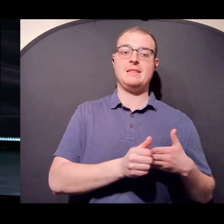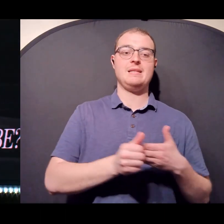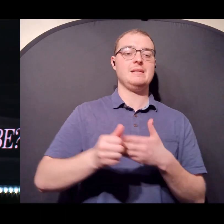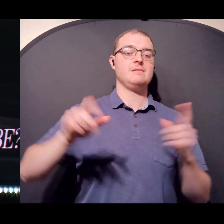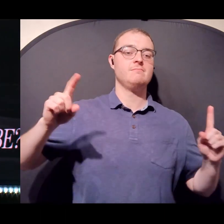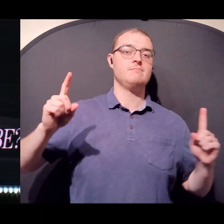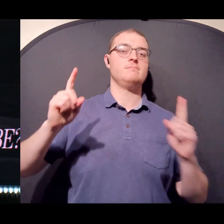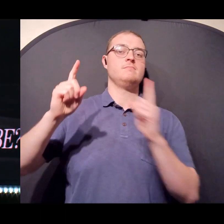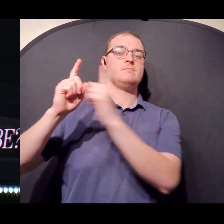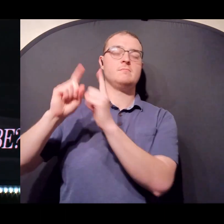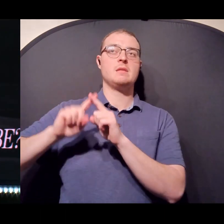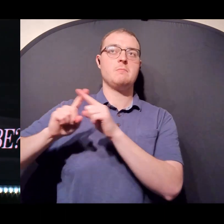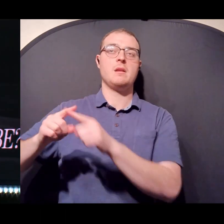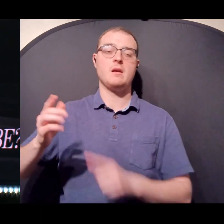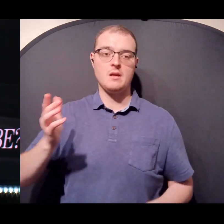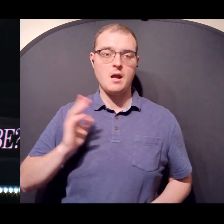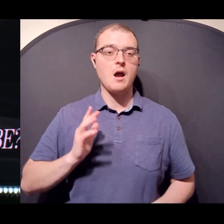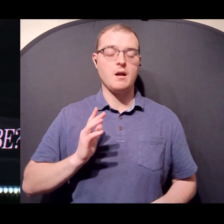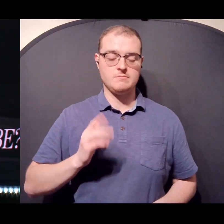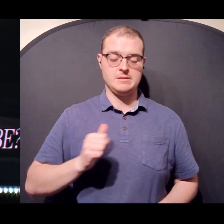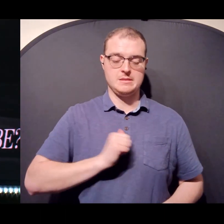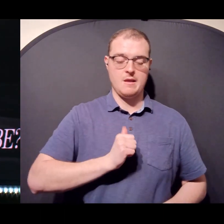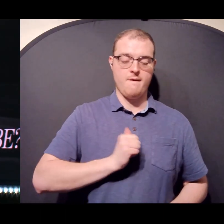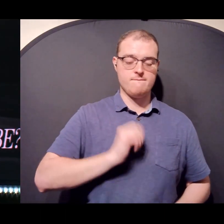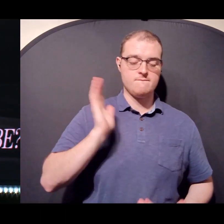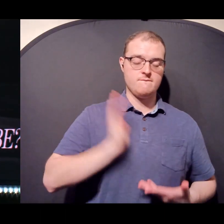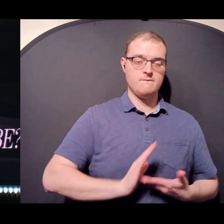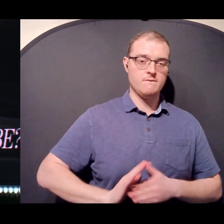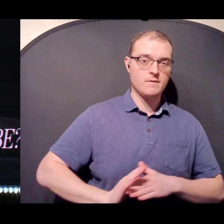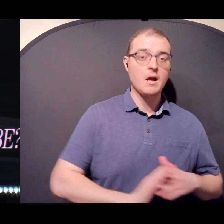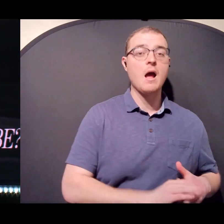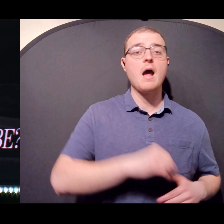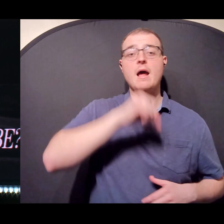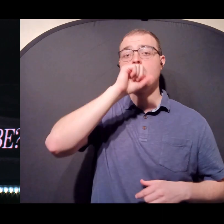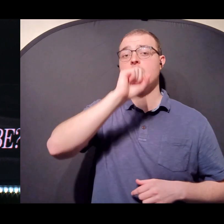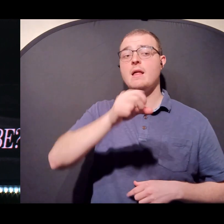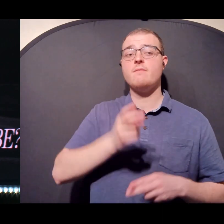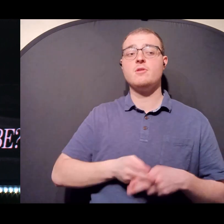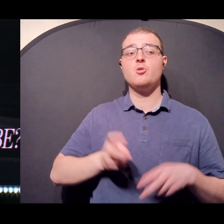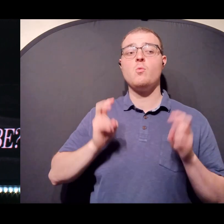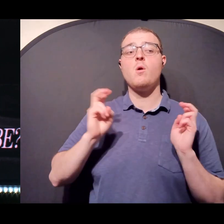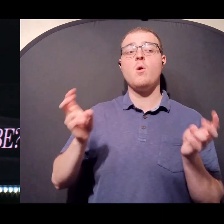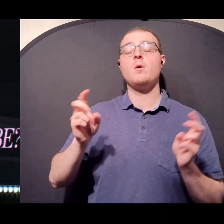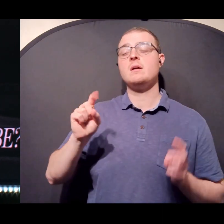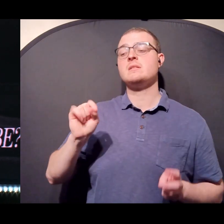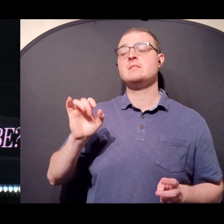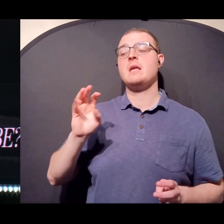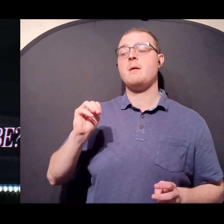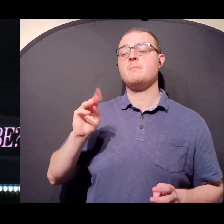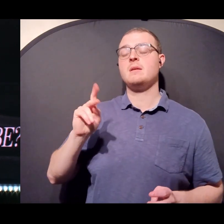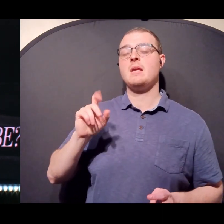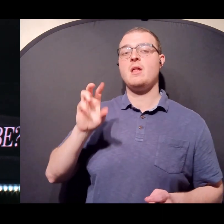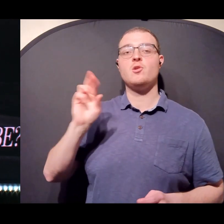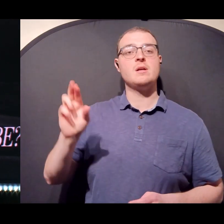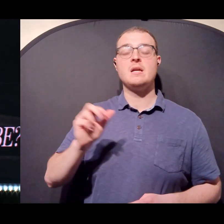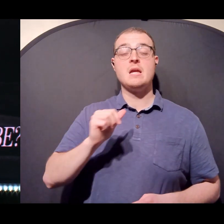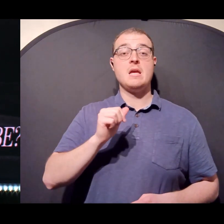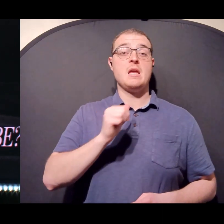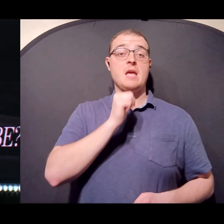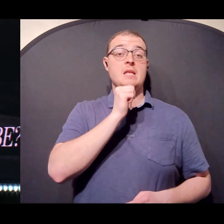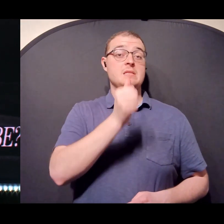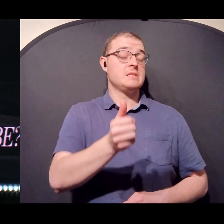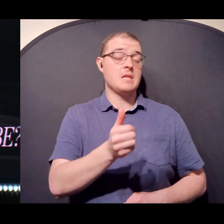Faith leads us to God and away from ourselves. I love this quote by Tim Keller. He says, it is not the strength of your